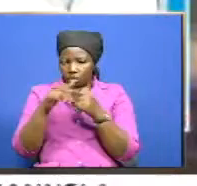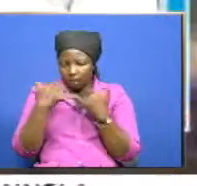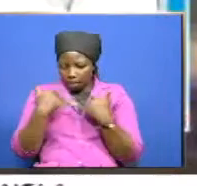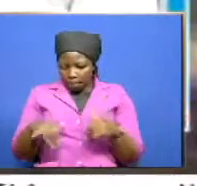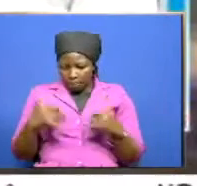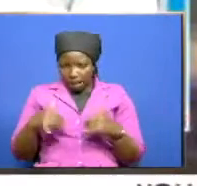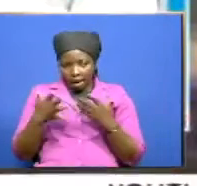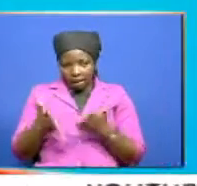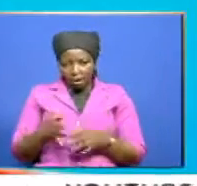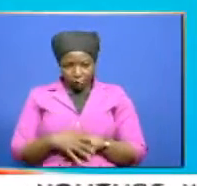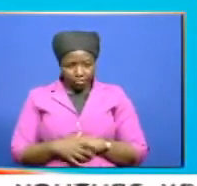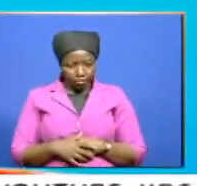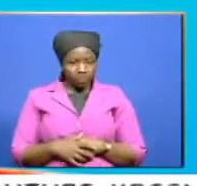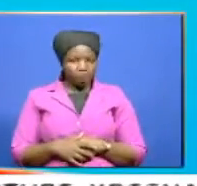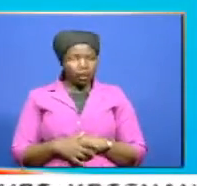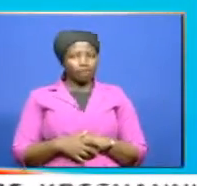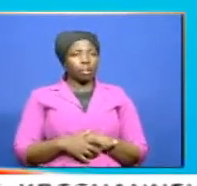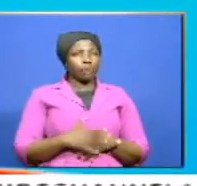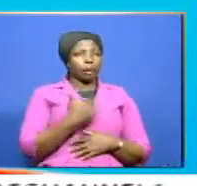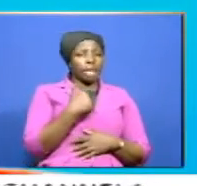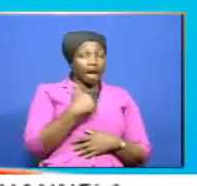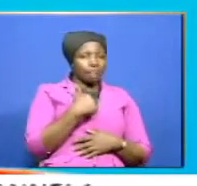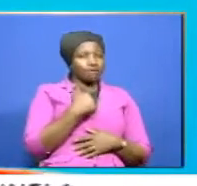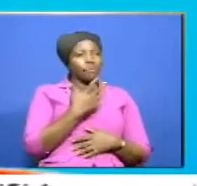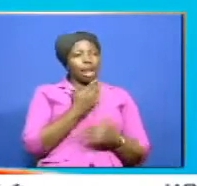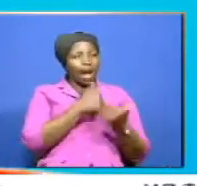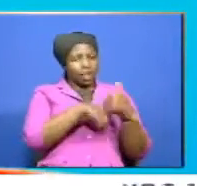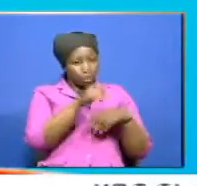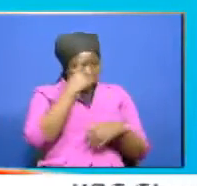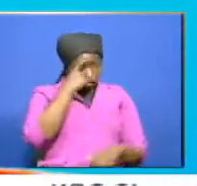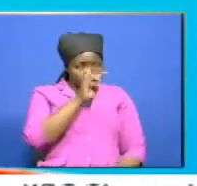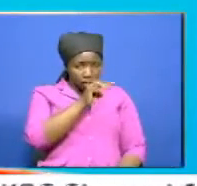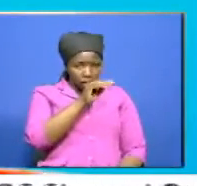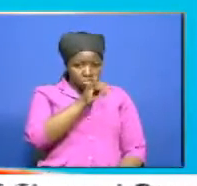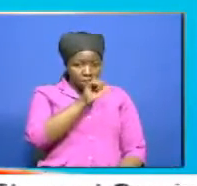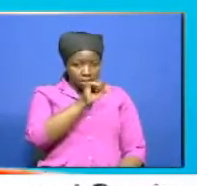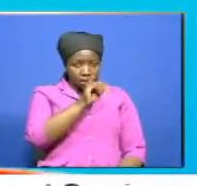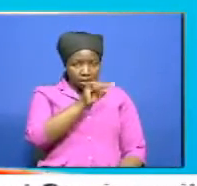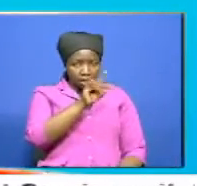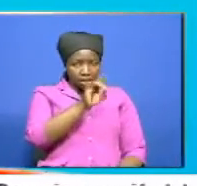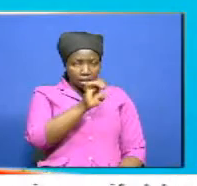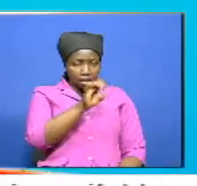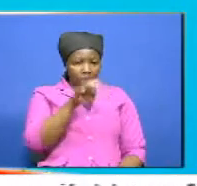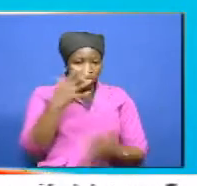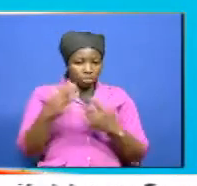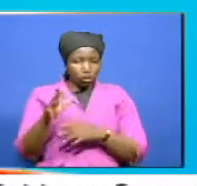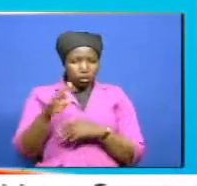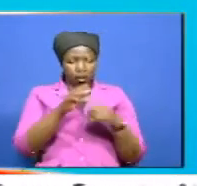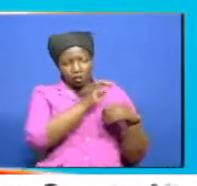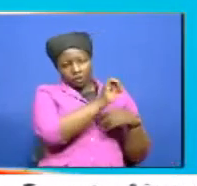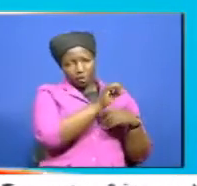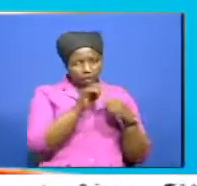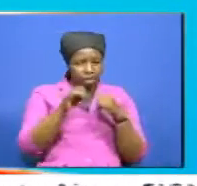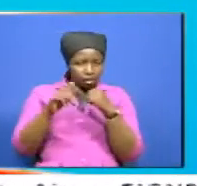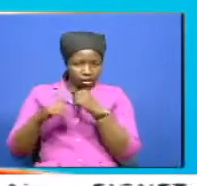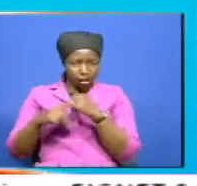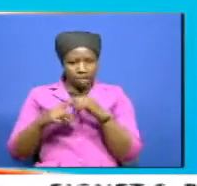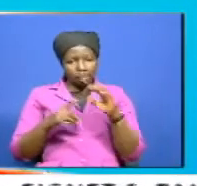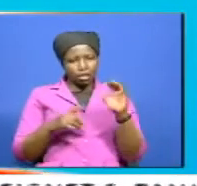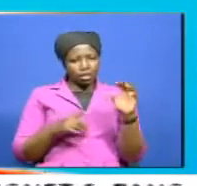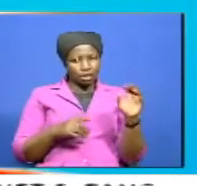was a baptism of fire for Masinde Muliro University of Science and Technology. They lost 56-0 to Kabras Sugar in the Kakamega Derby.